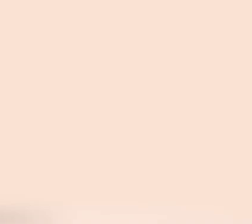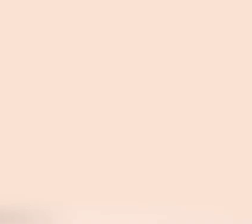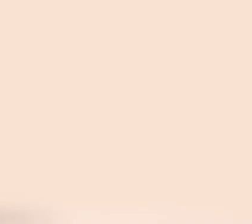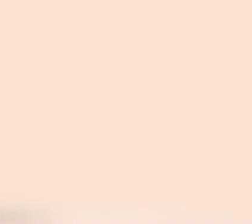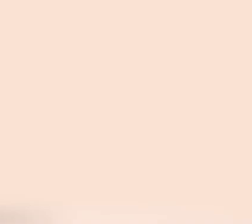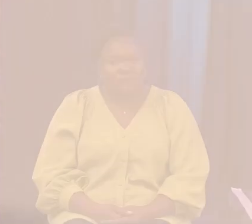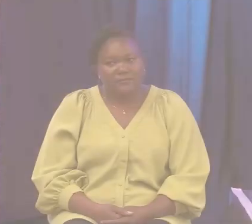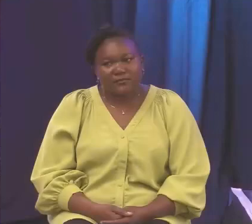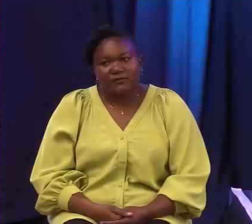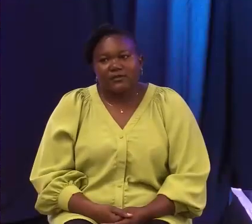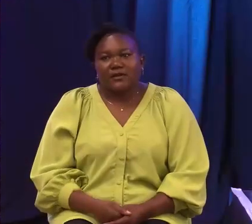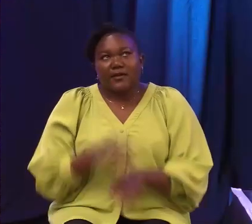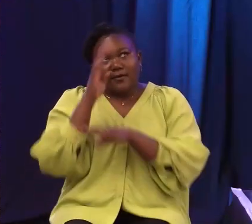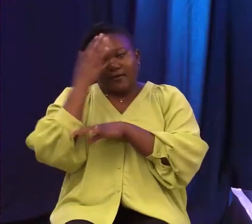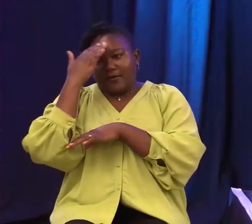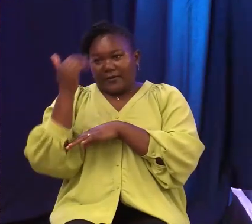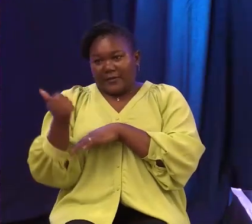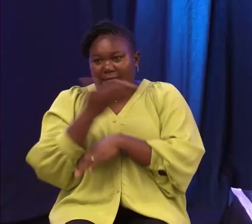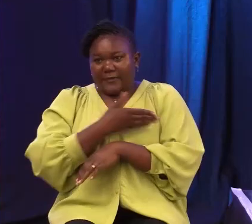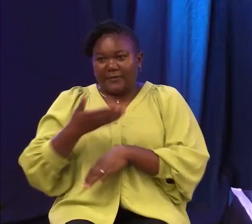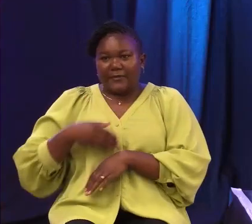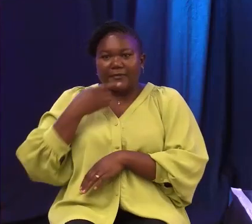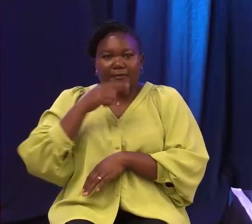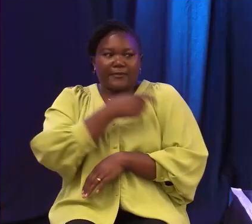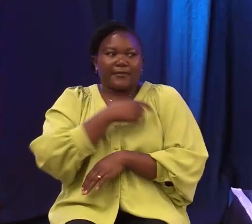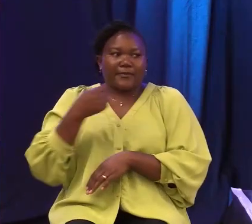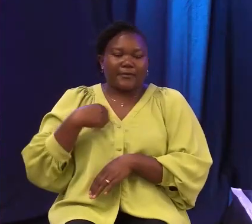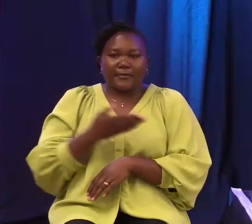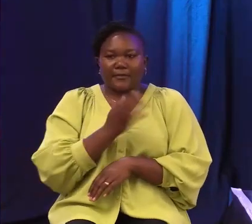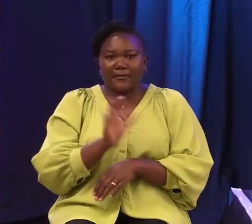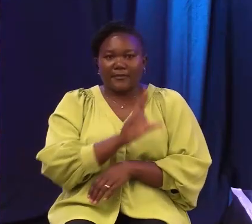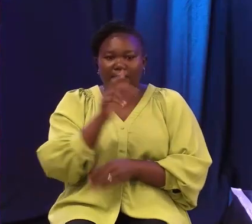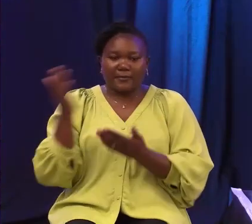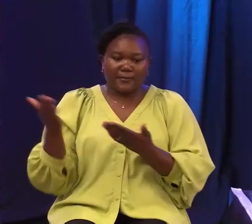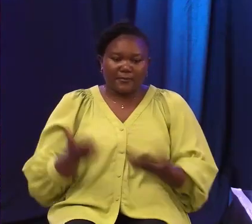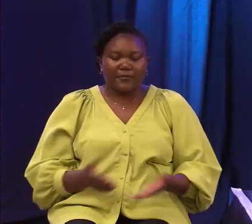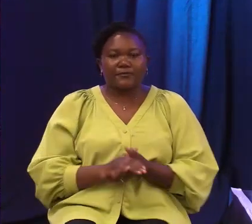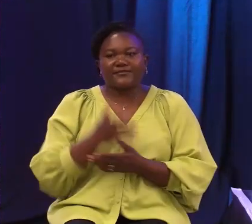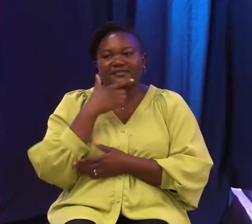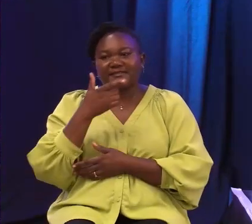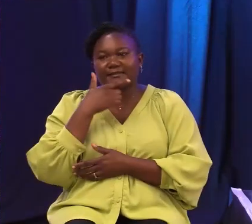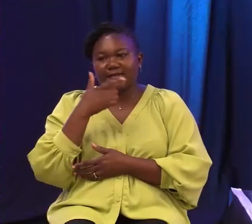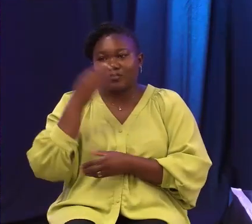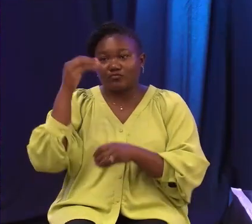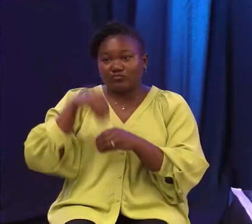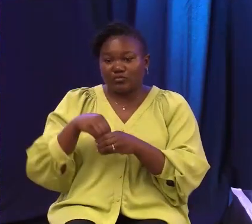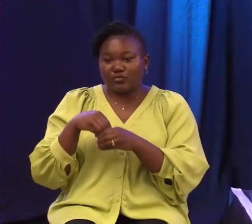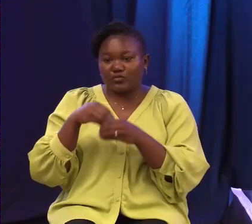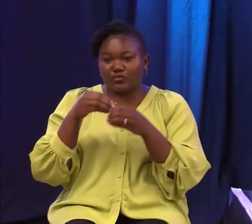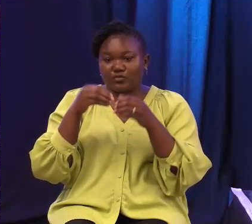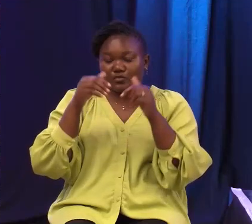Good afternoon, boys and girls, ladies and gentlemen, esteemed guests. Thank you for joining us today as